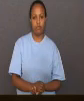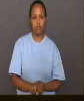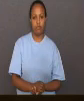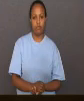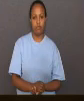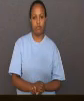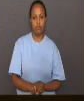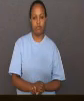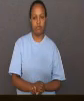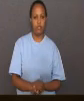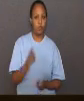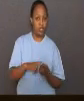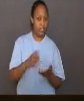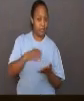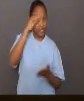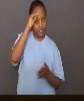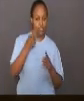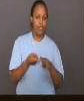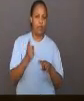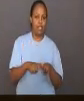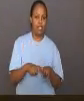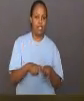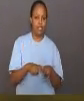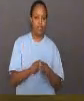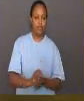Let's get back to our lesson.